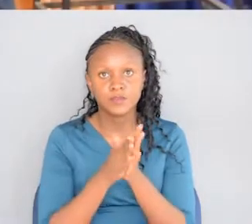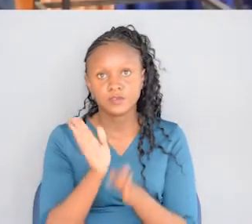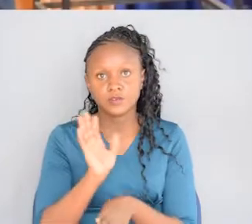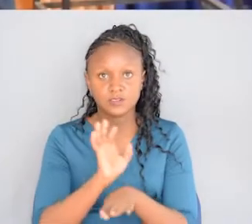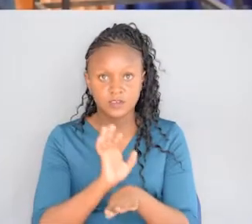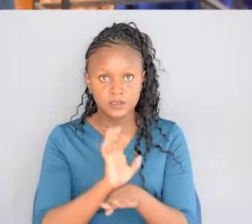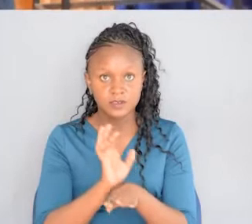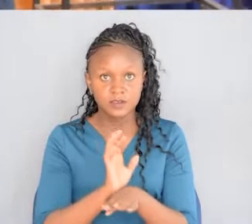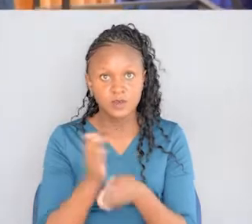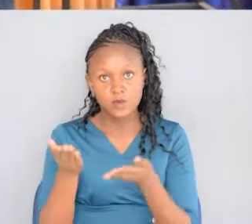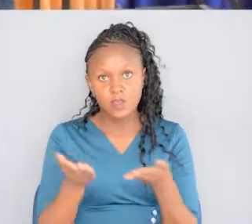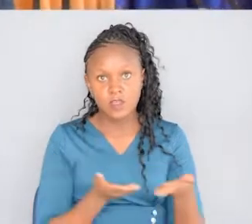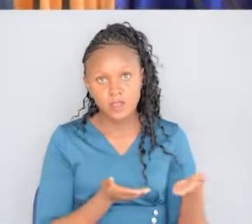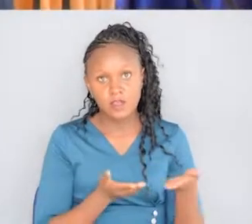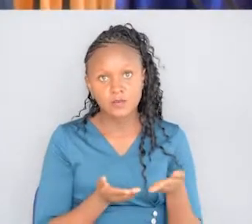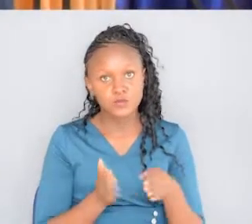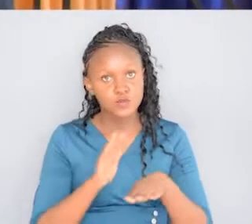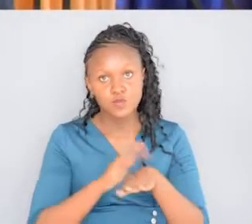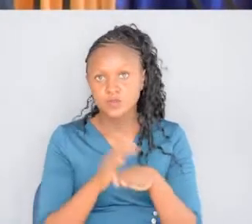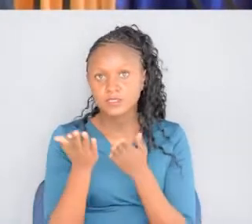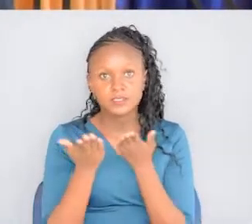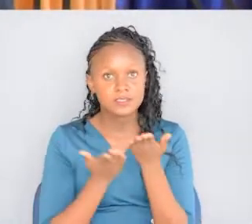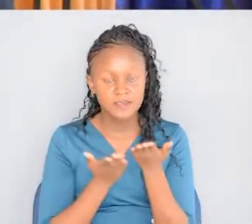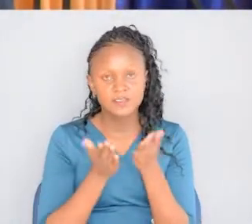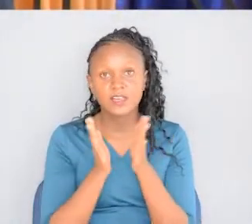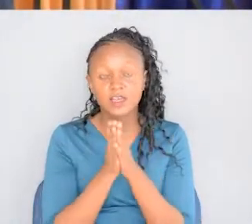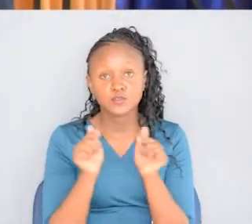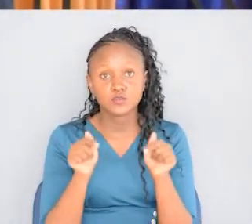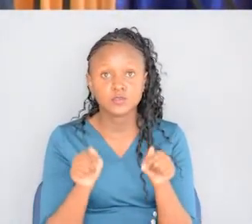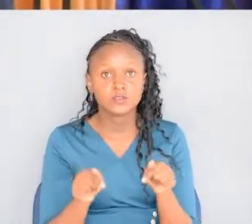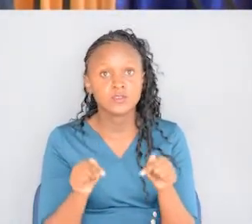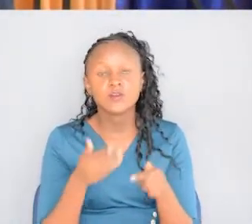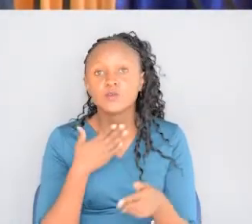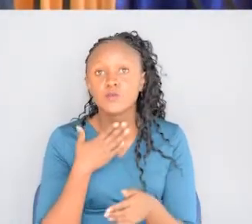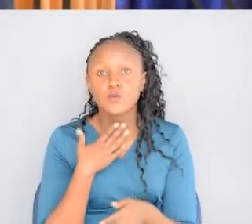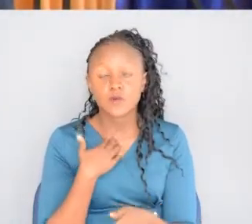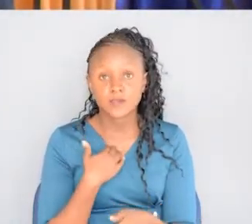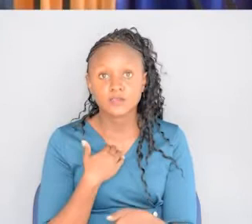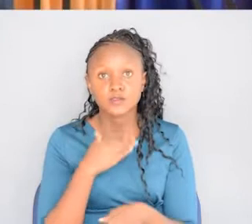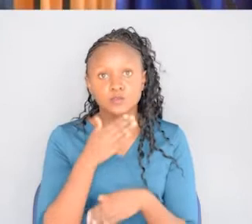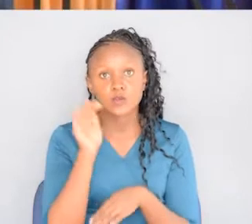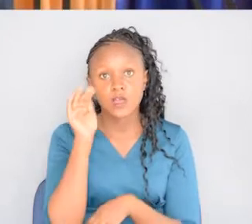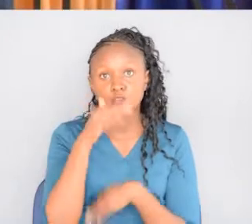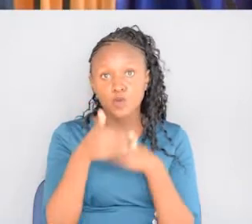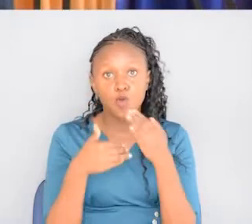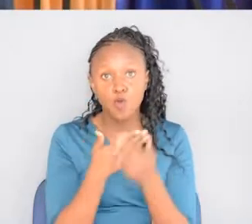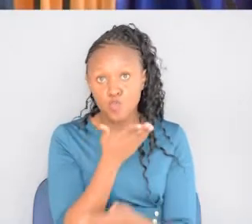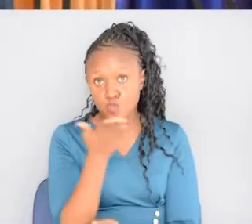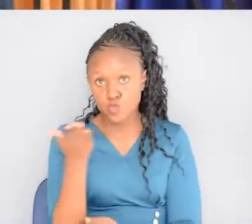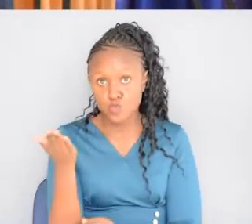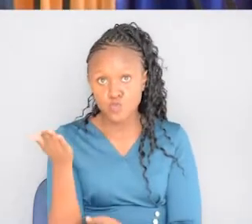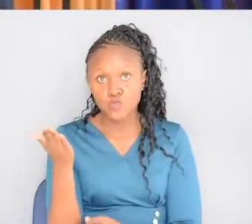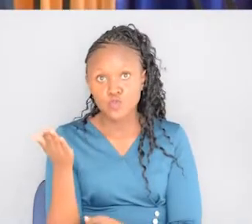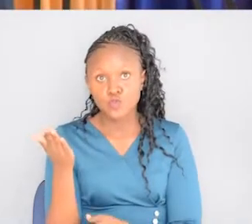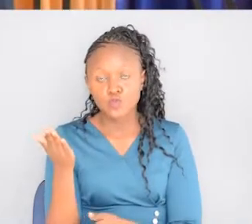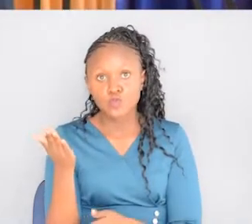Praise God, church. I welcome you to this wonderful service. And today, I'd like to ask all of you to pray that you'll